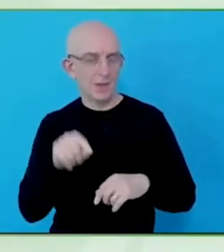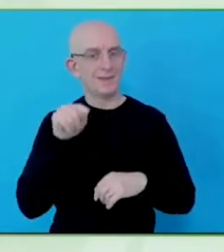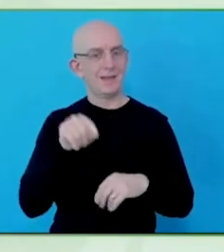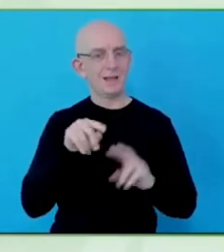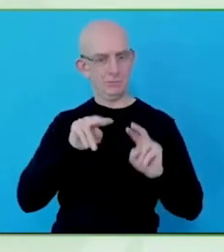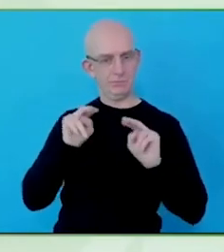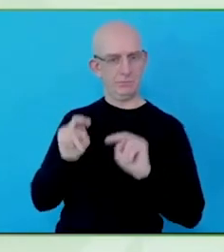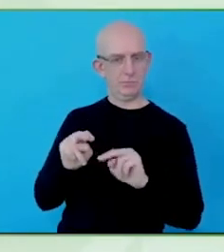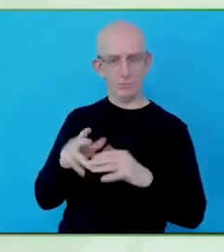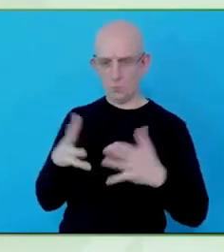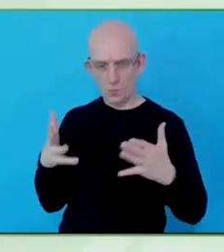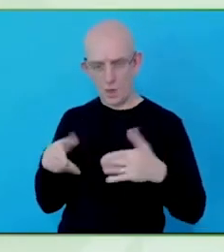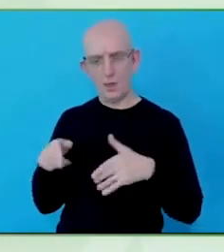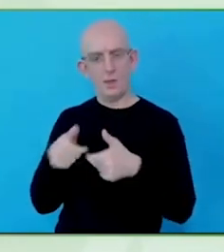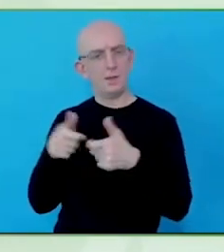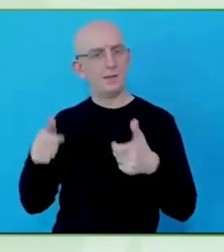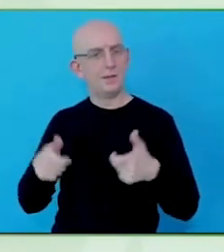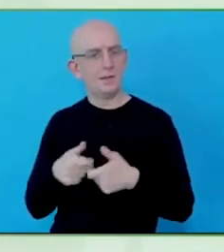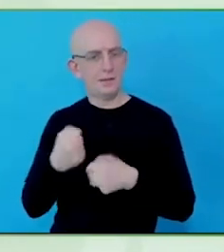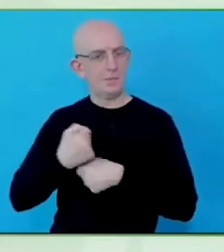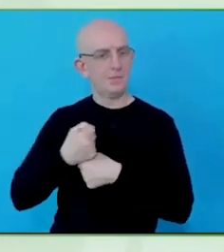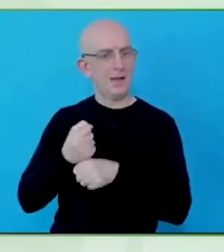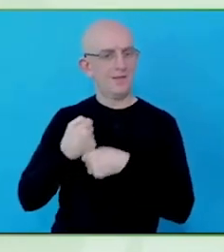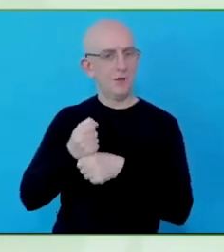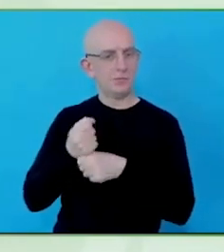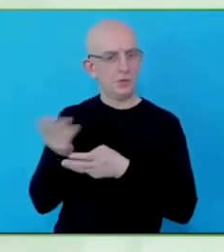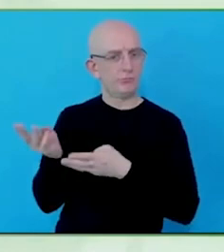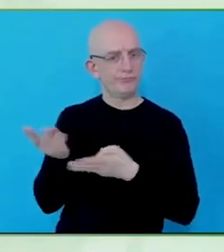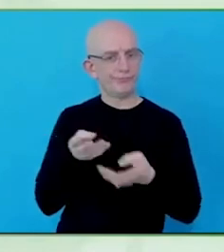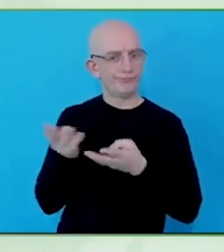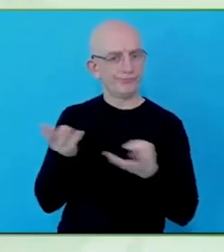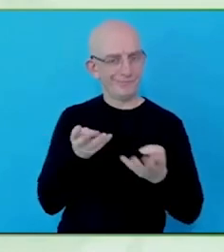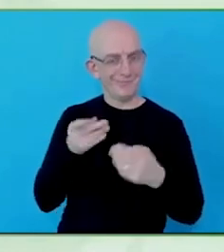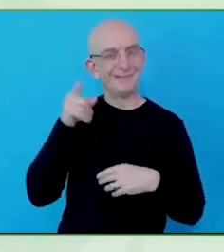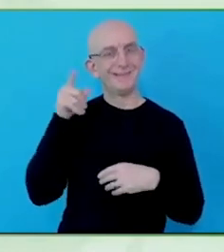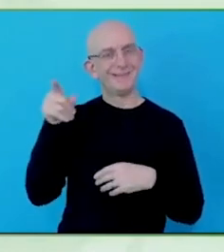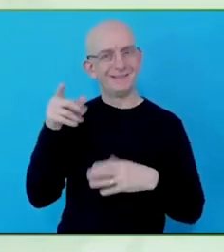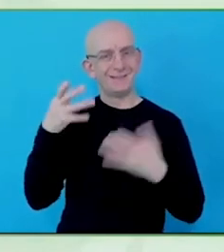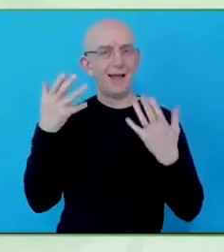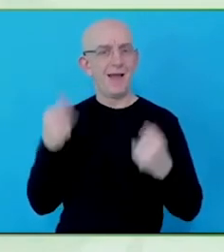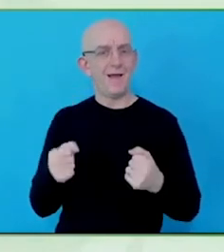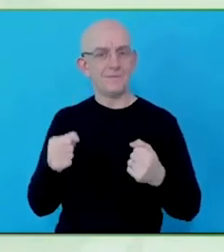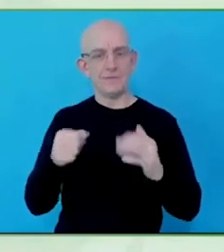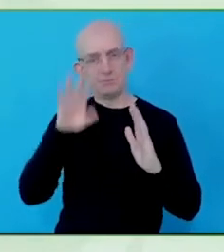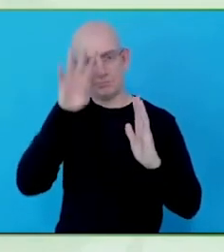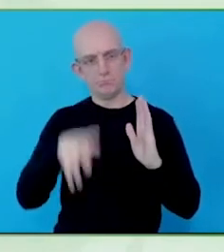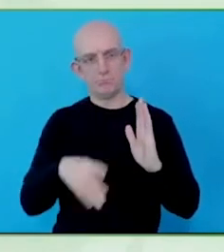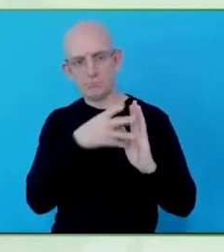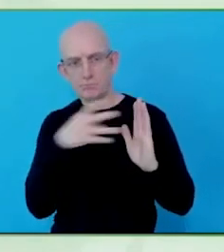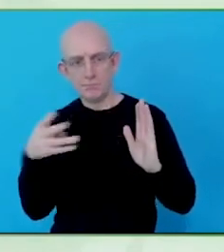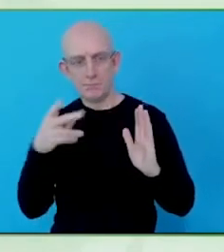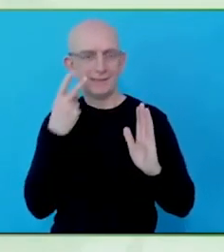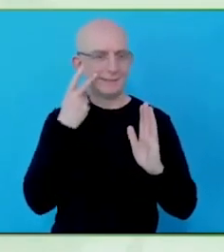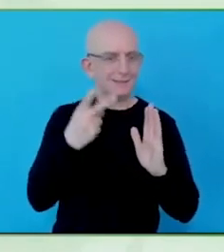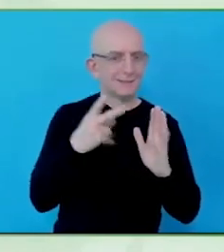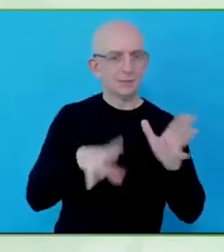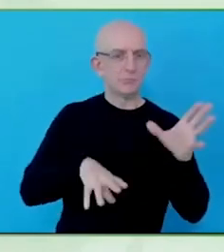device. Then we need to make sure that the apps that you upload, that you populate the device with, are